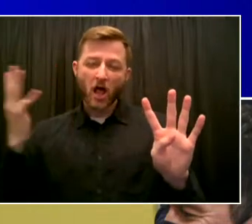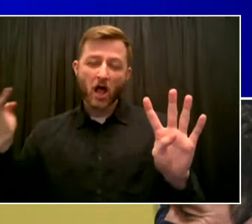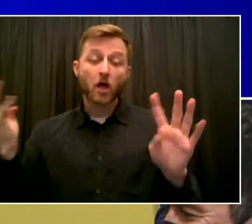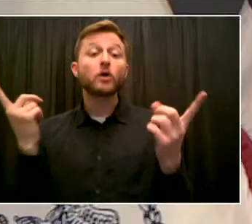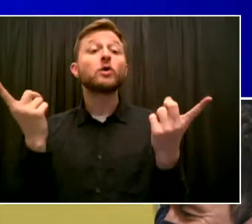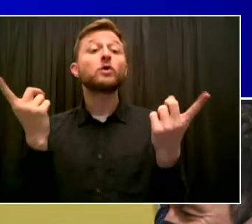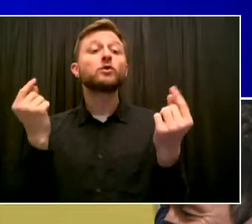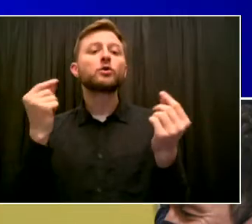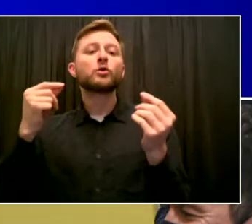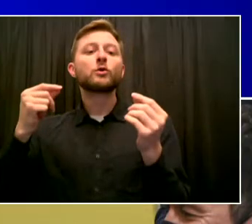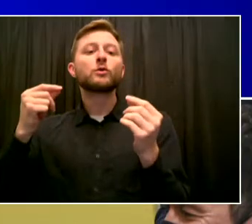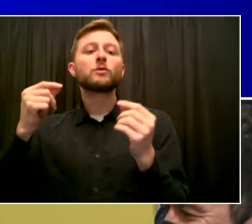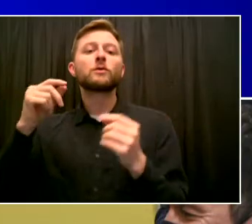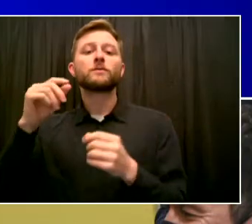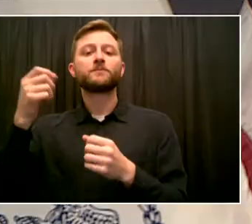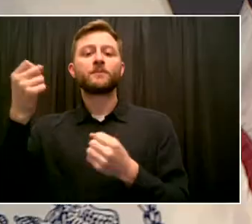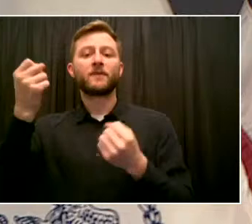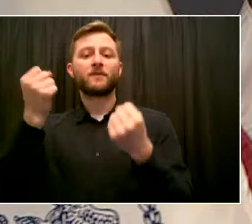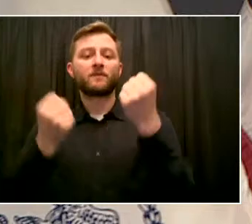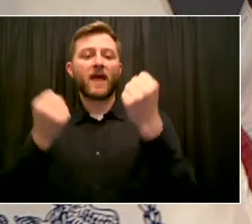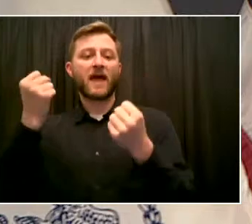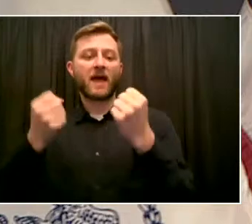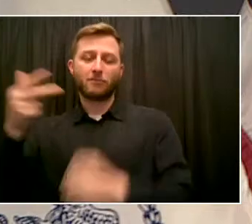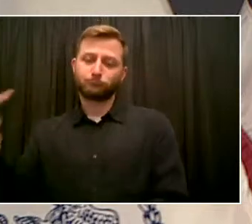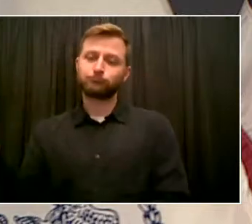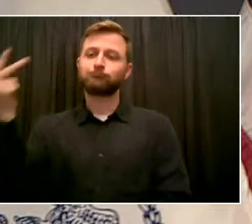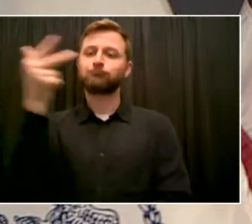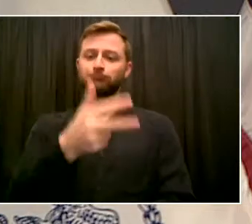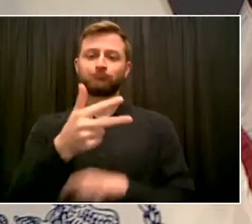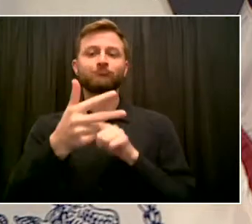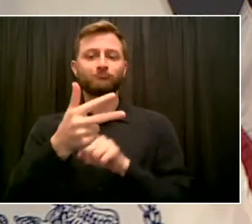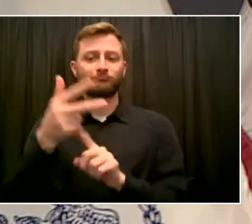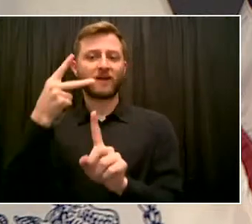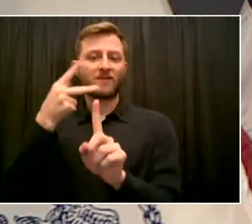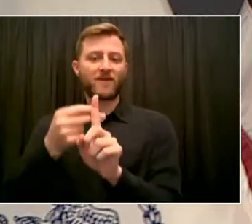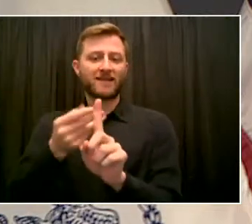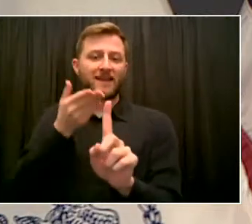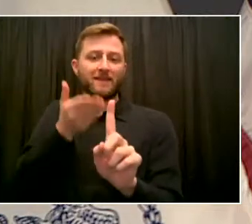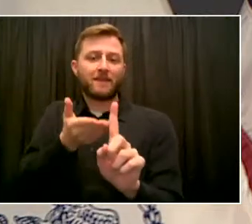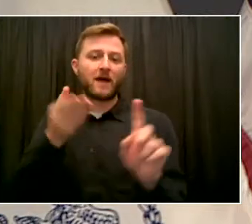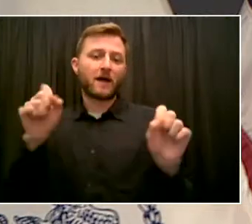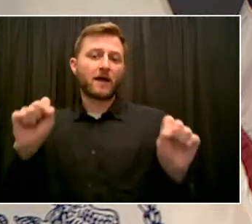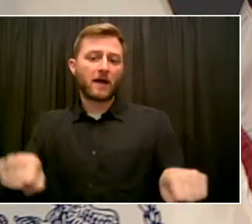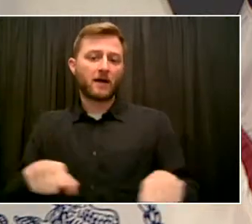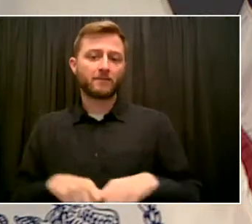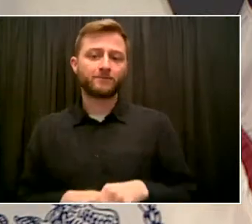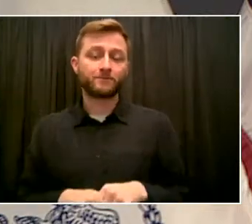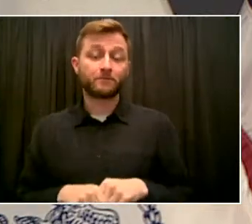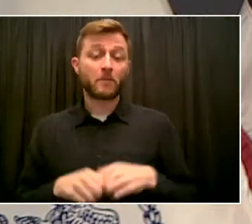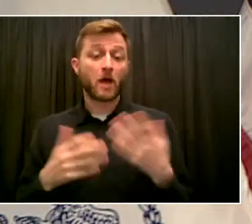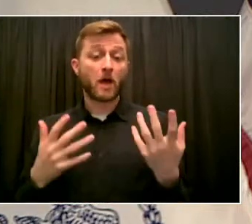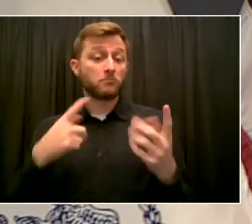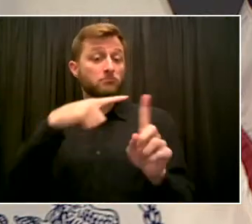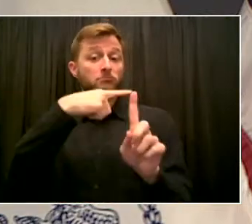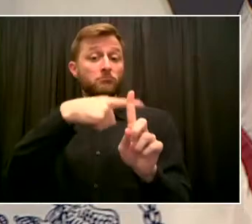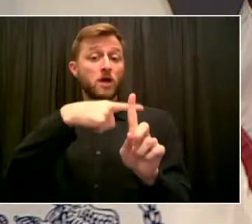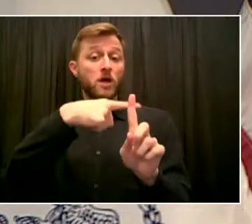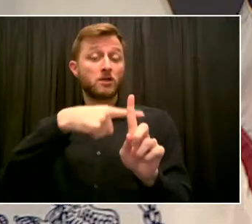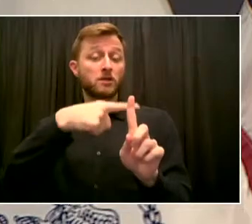it's also been a good signal to us that there's more demand at those school sites than we anticipated. So today, we're going to